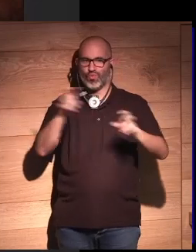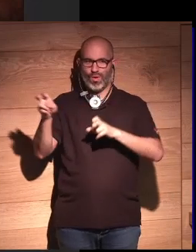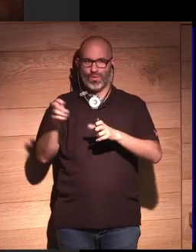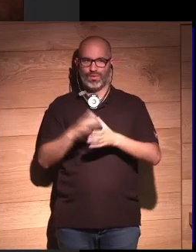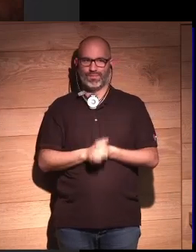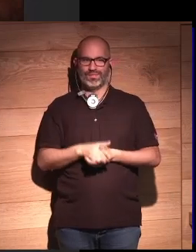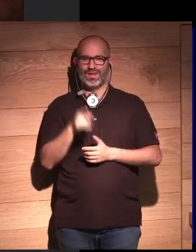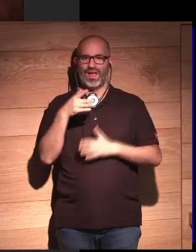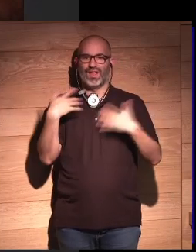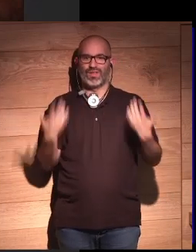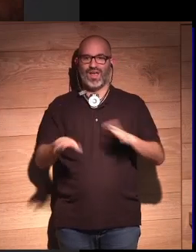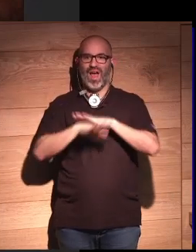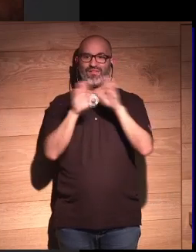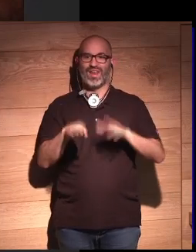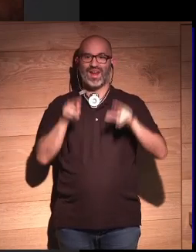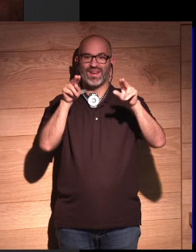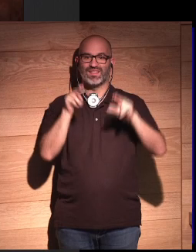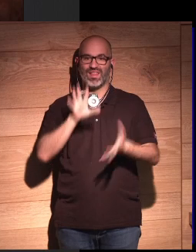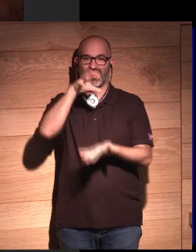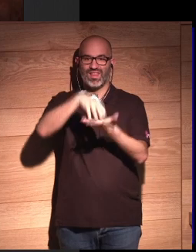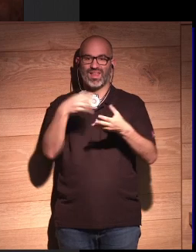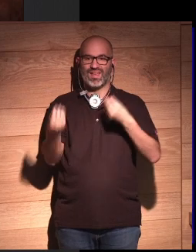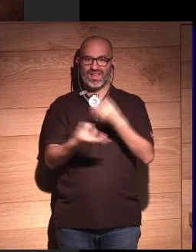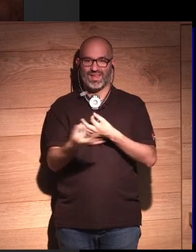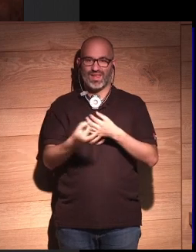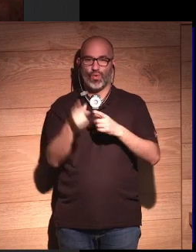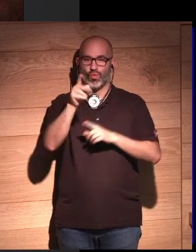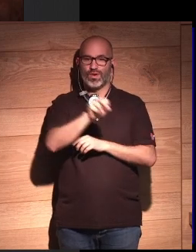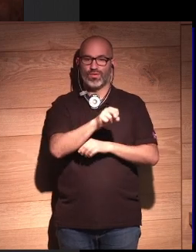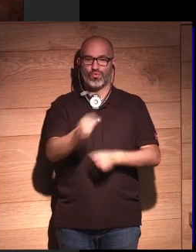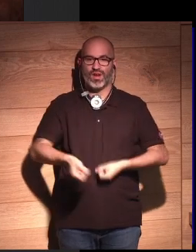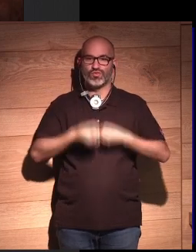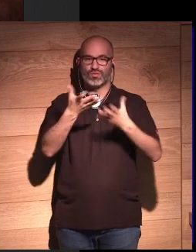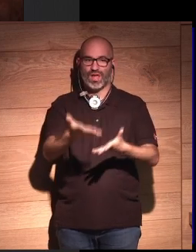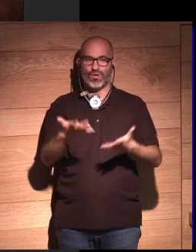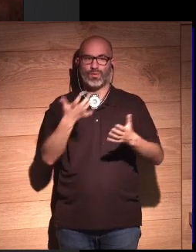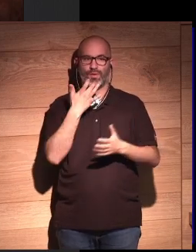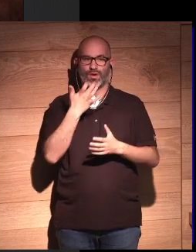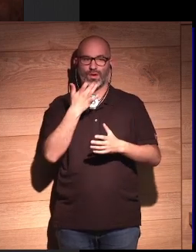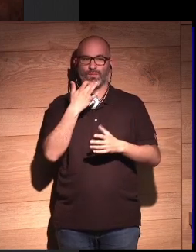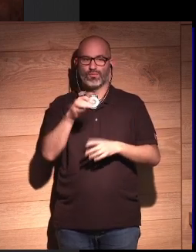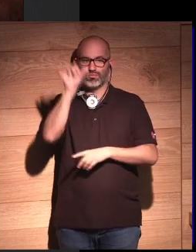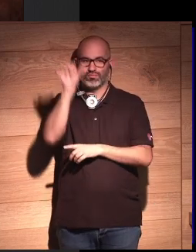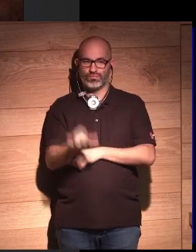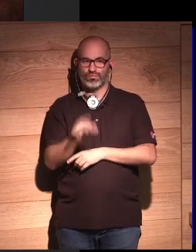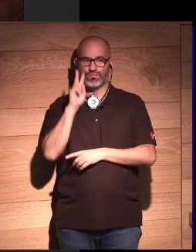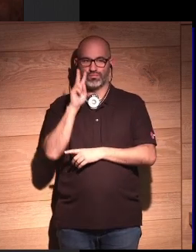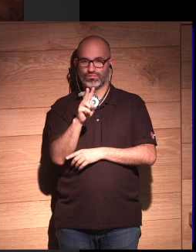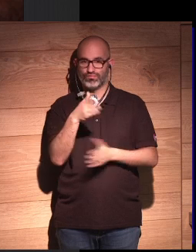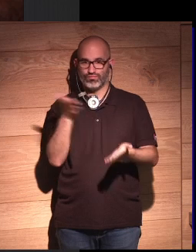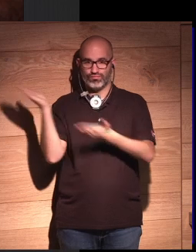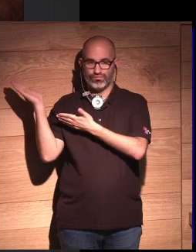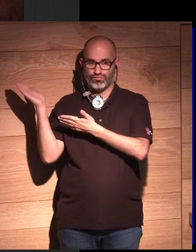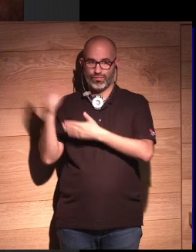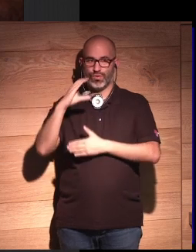Well, collisions happened. Lynette made this really amazing VR about an Aboriginal